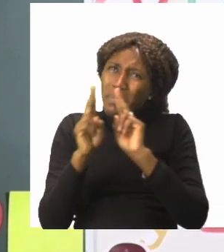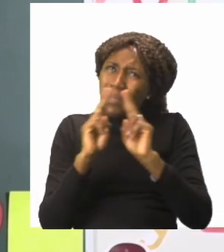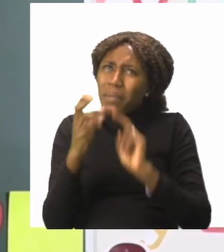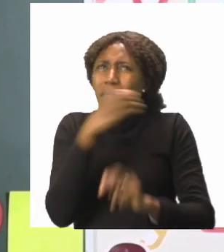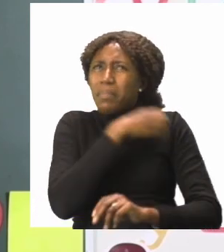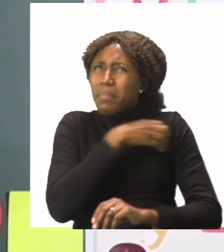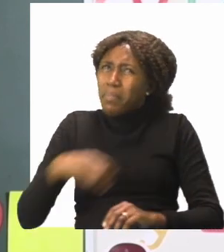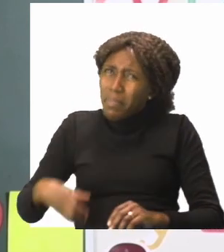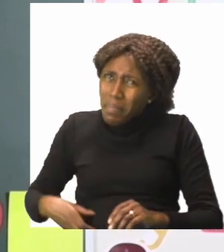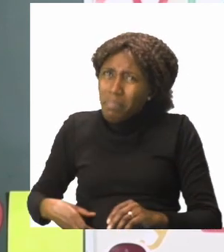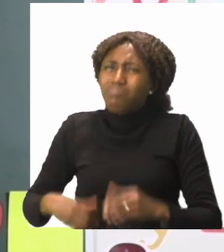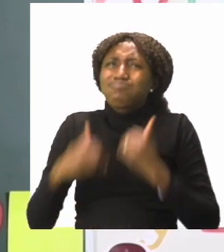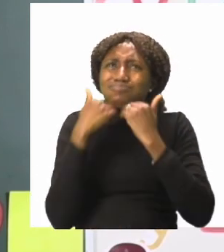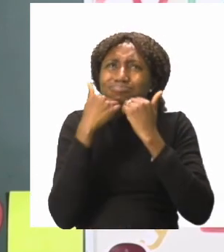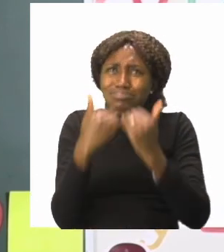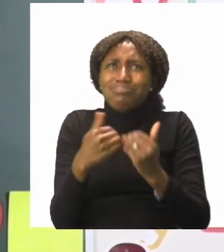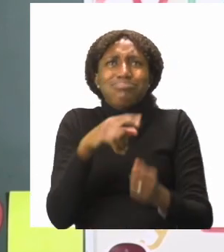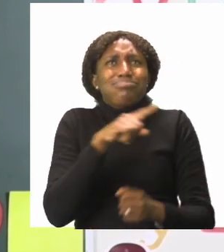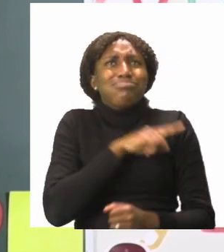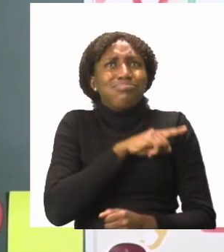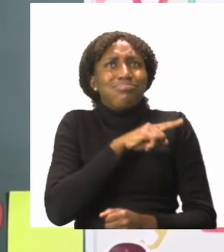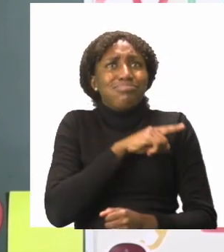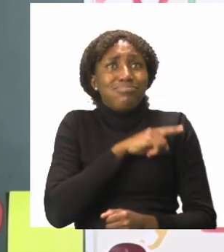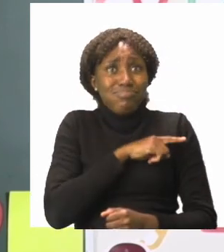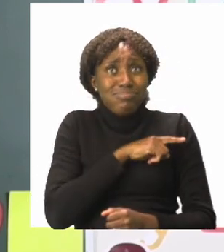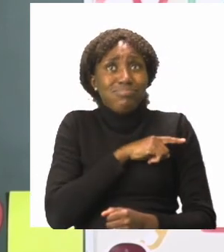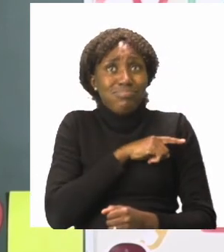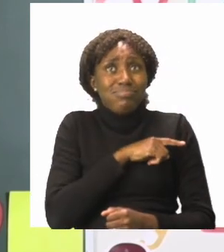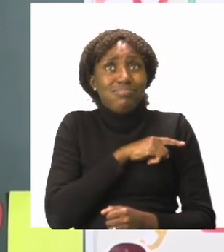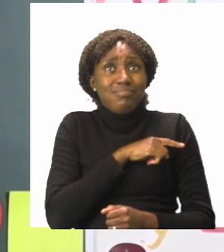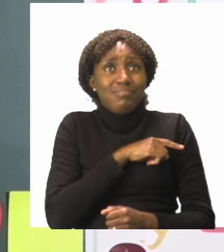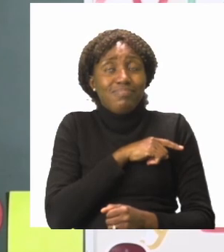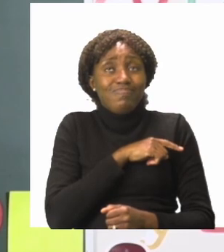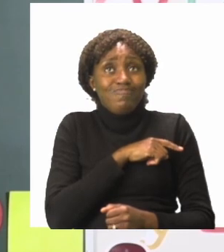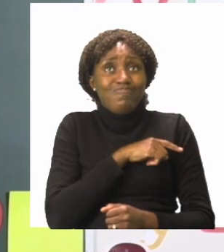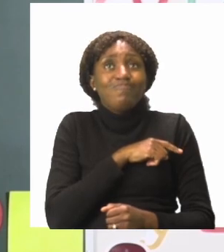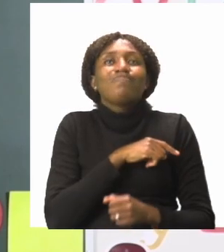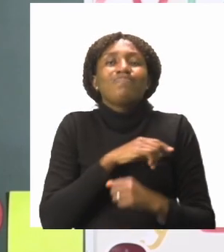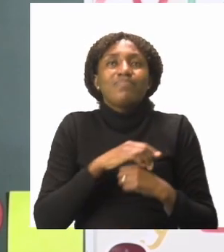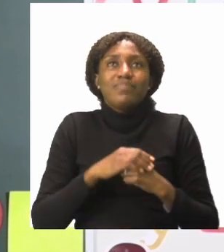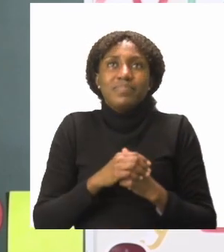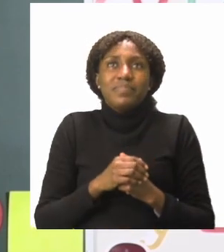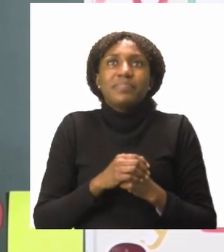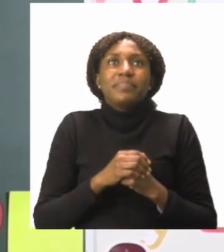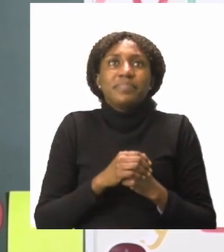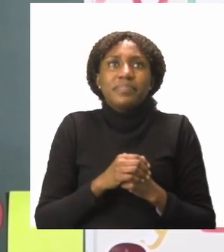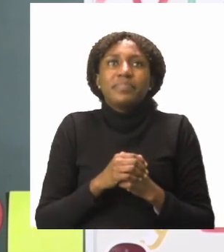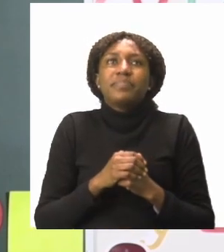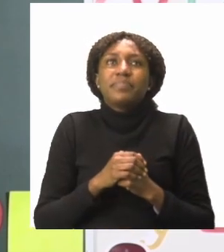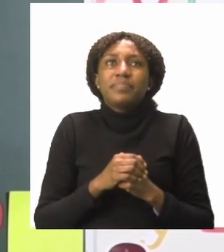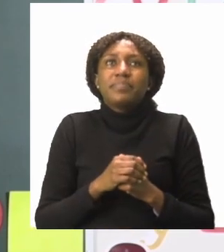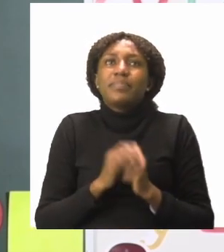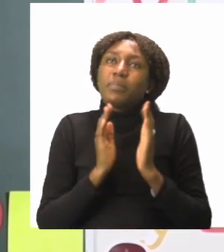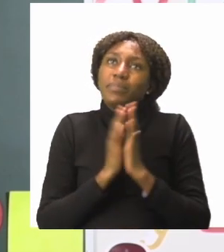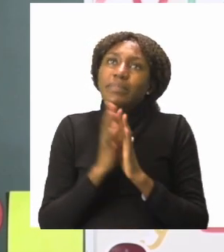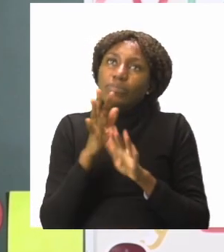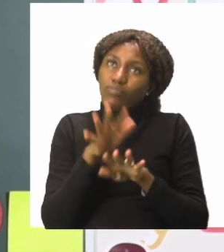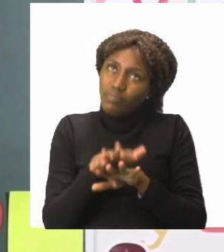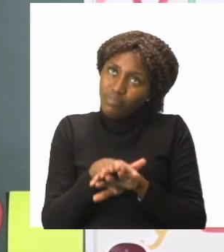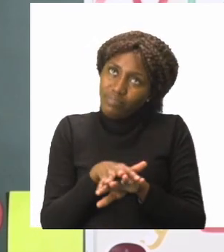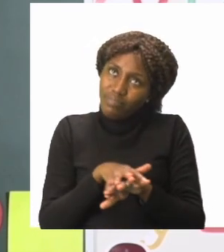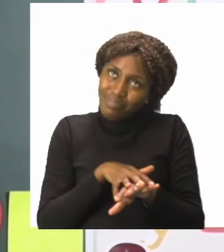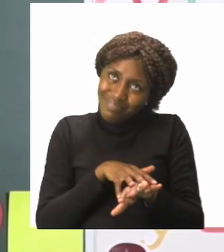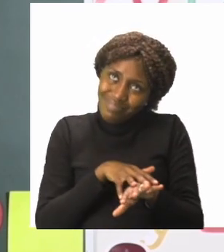to have your seatbelt, especially when the vehicle is moving. So take your time, my